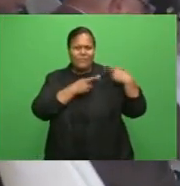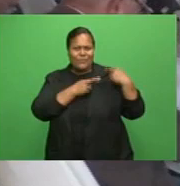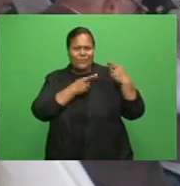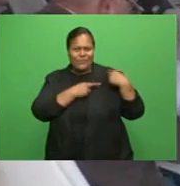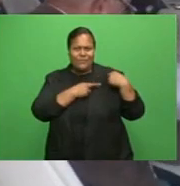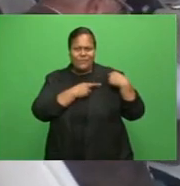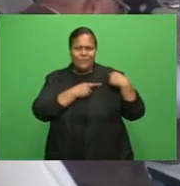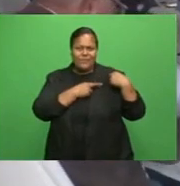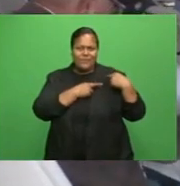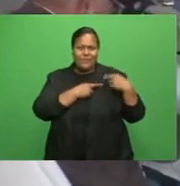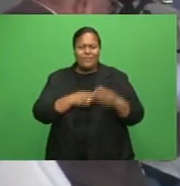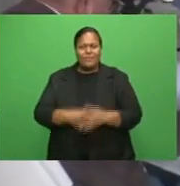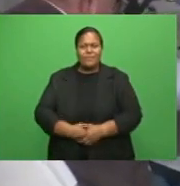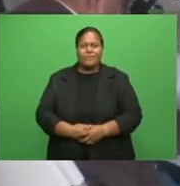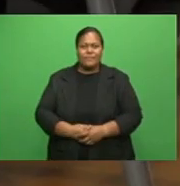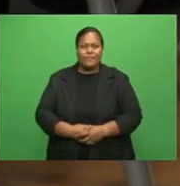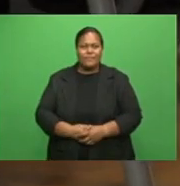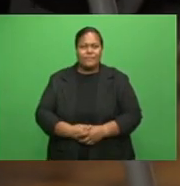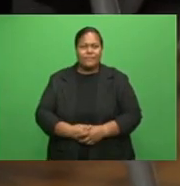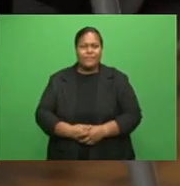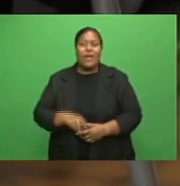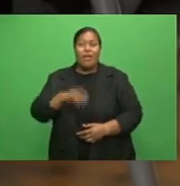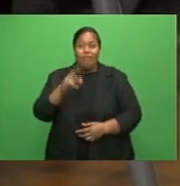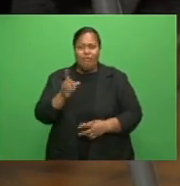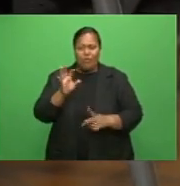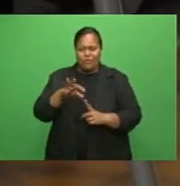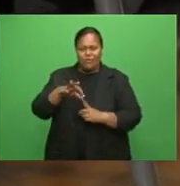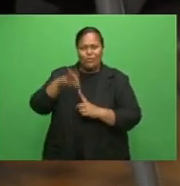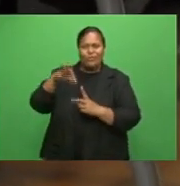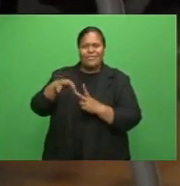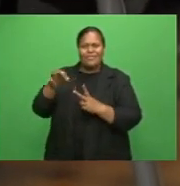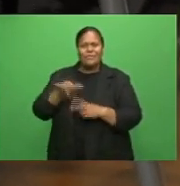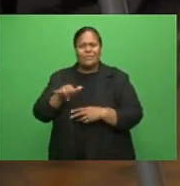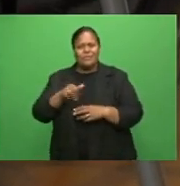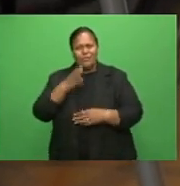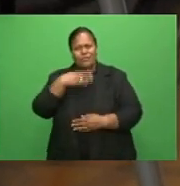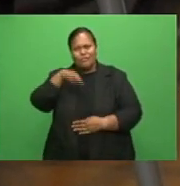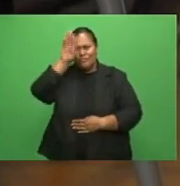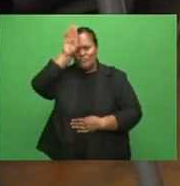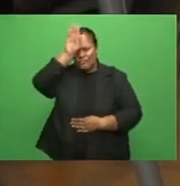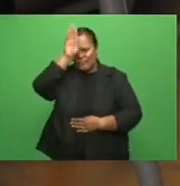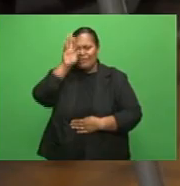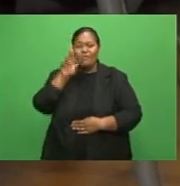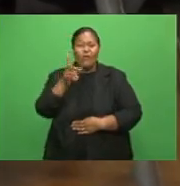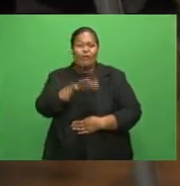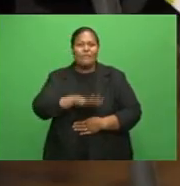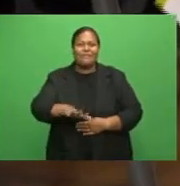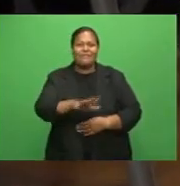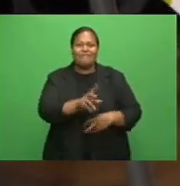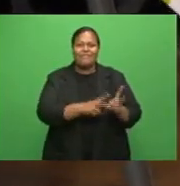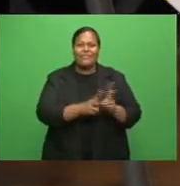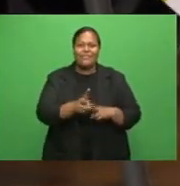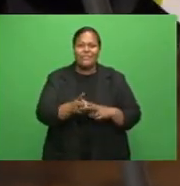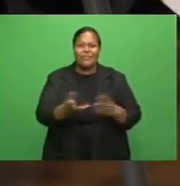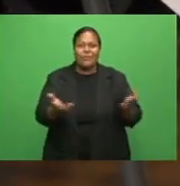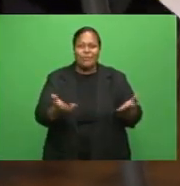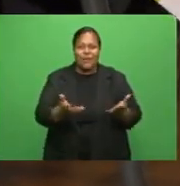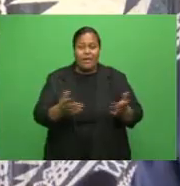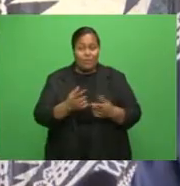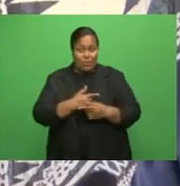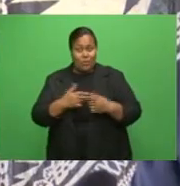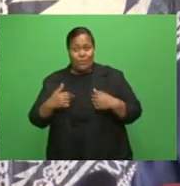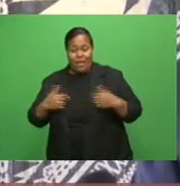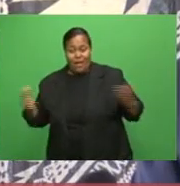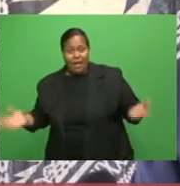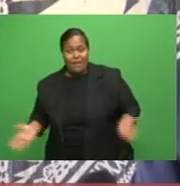play in regards to the appointment of the various chiefs in the Vanua. We are just encouraging that